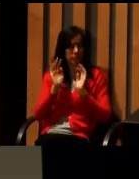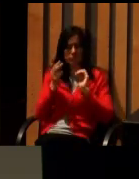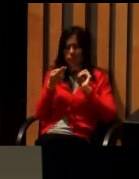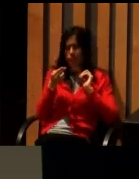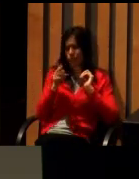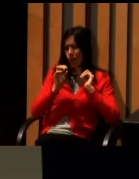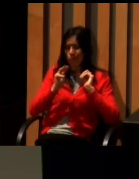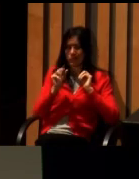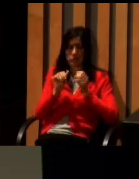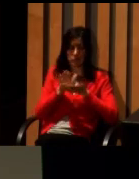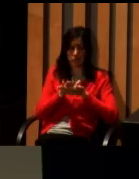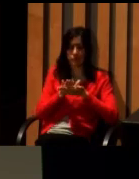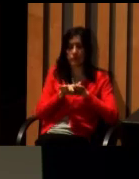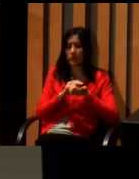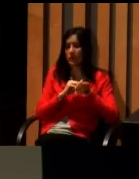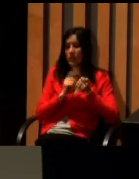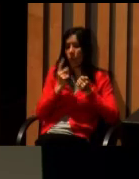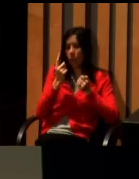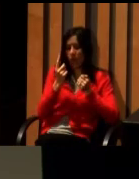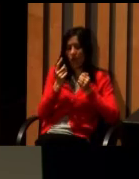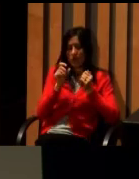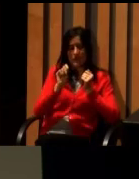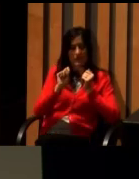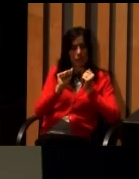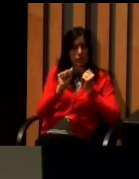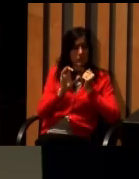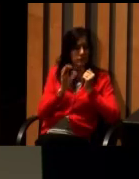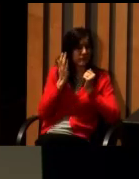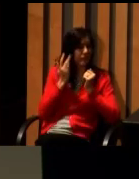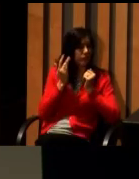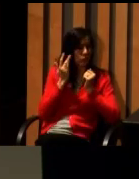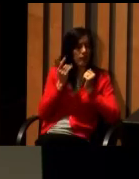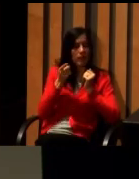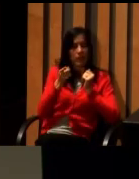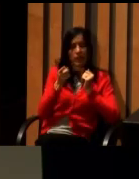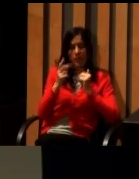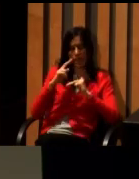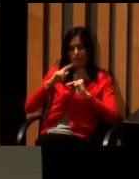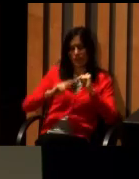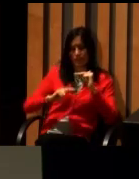Sacramento to support an assembly bill to ban reservation or authorized